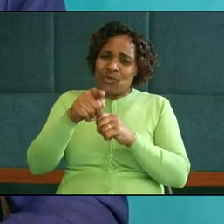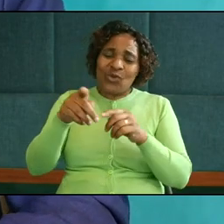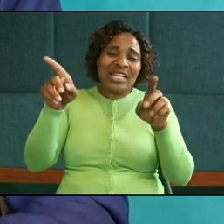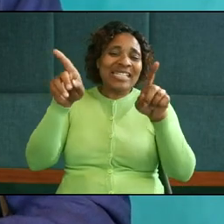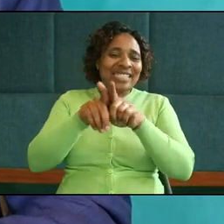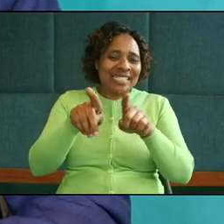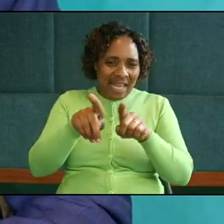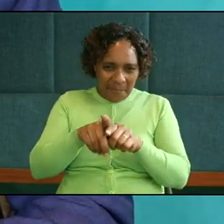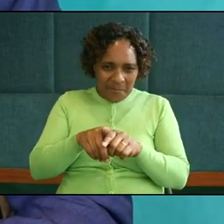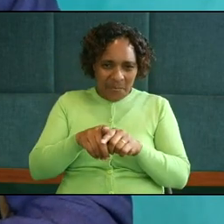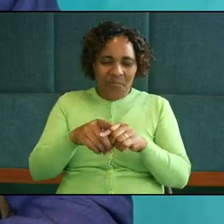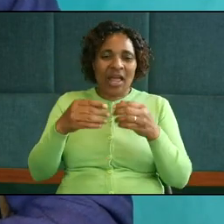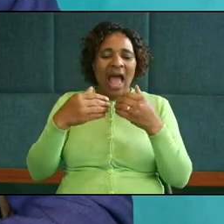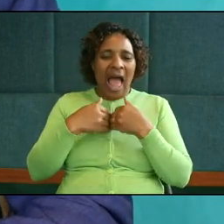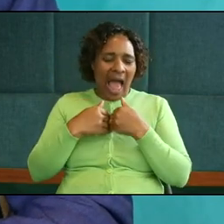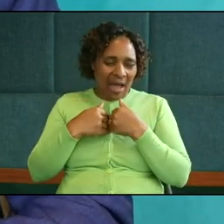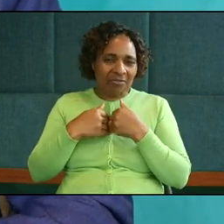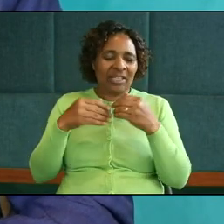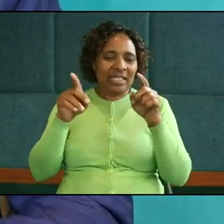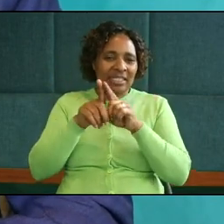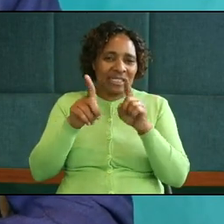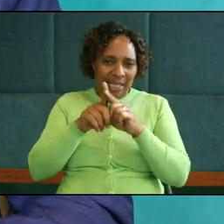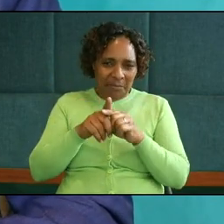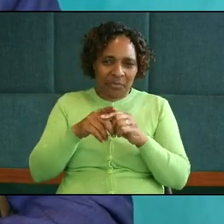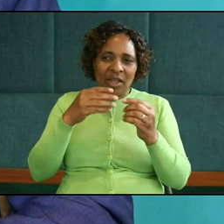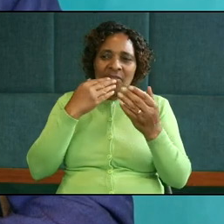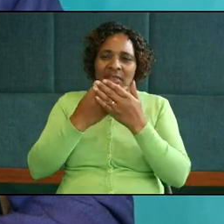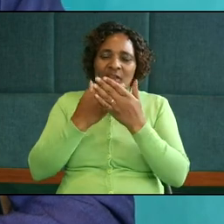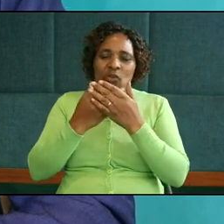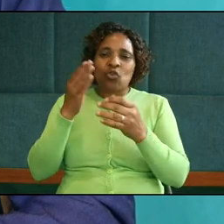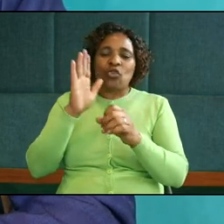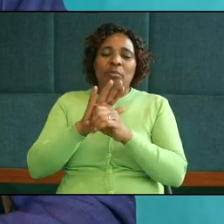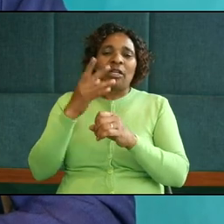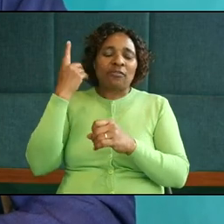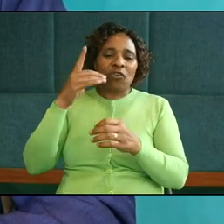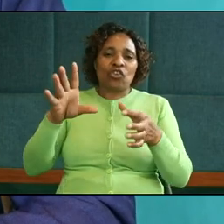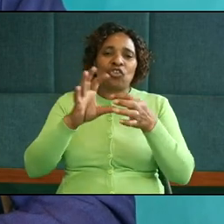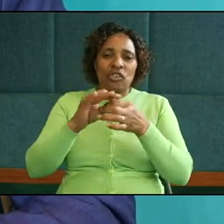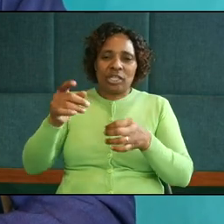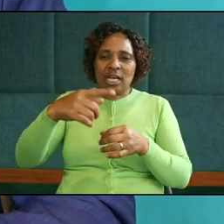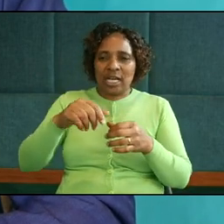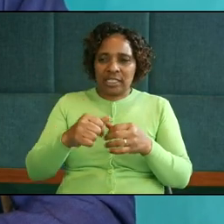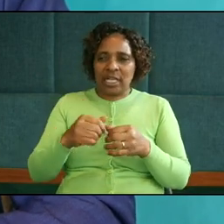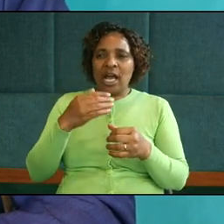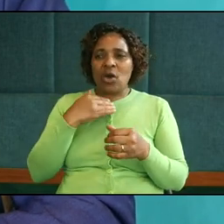You too can have the same results. Thank you so much for joining us. I'd like to